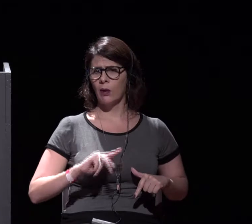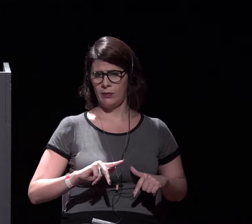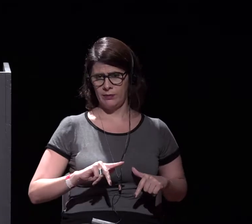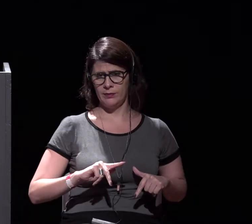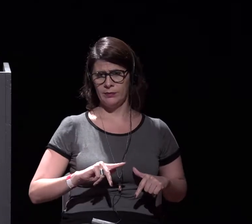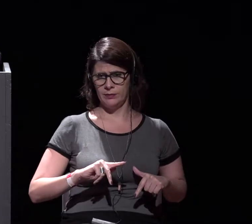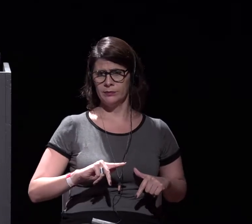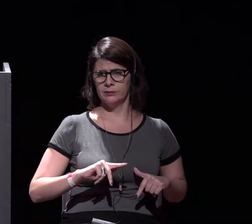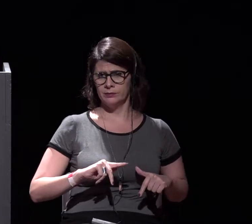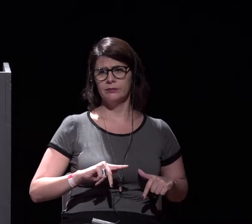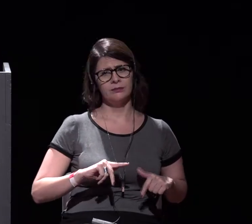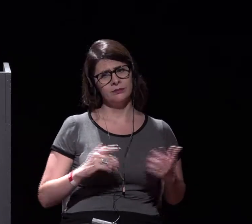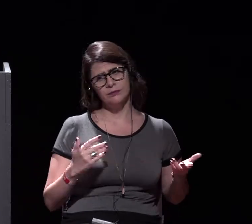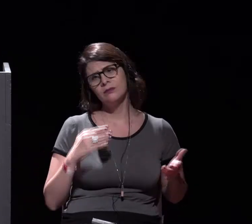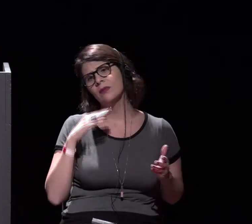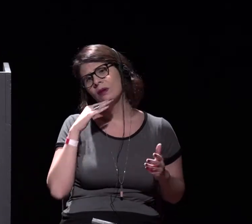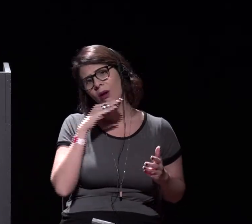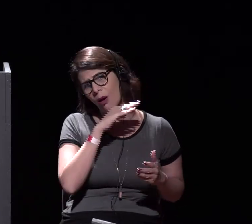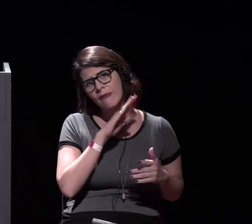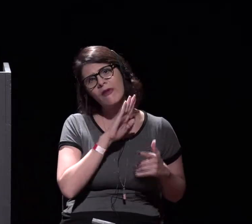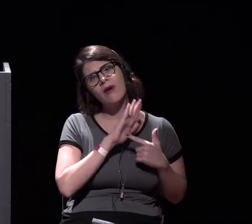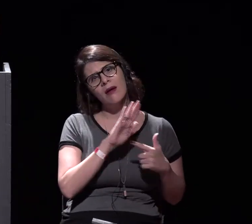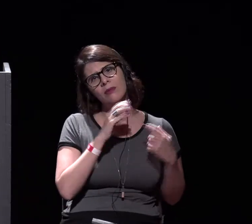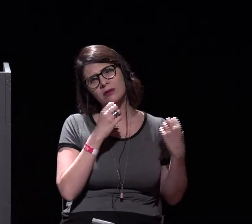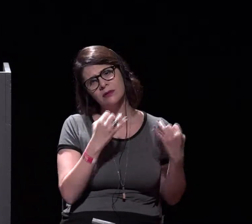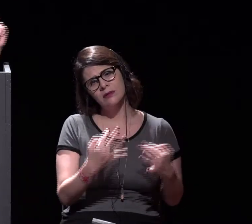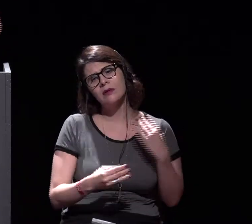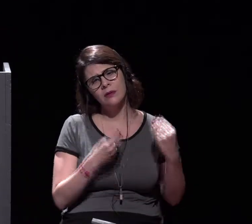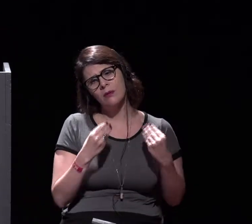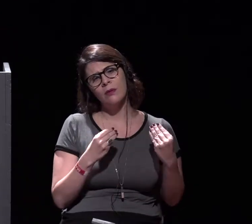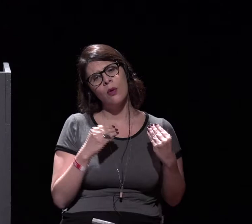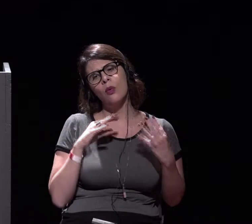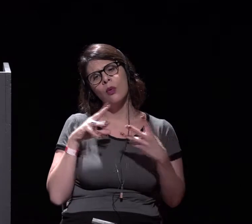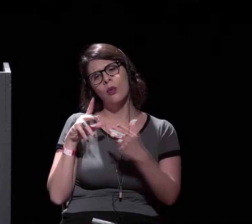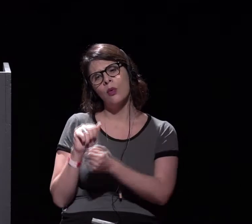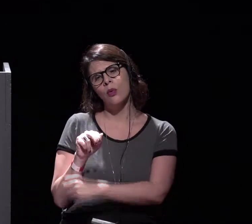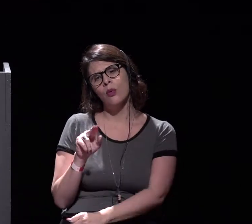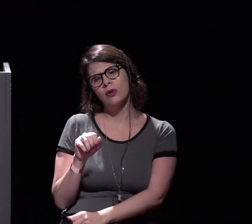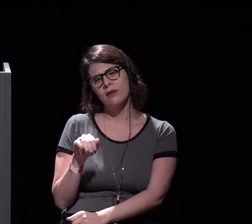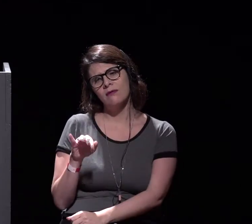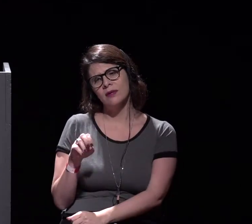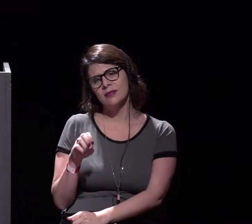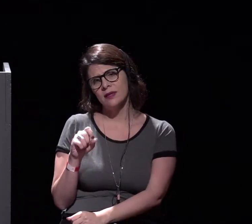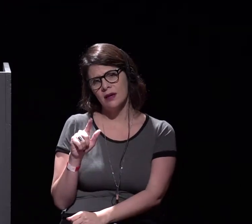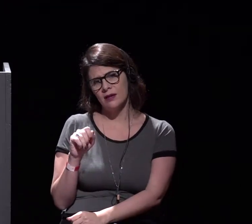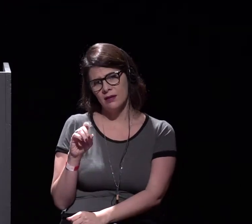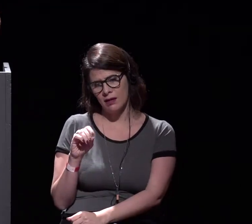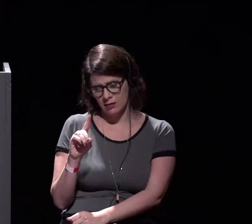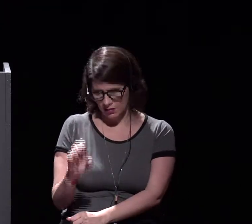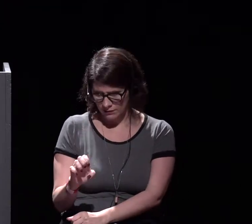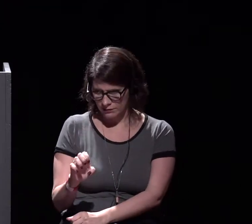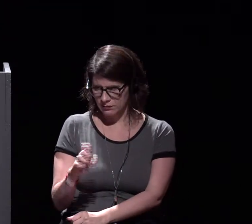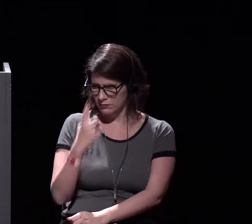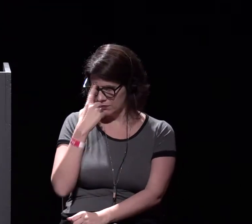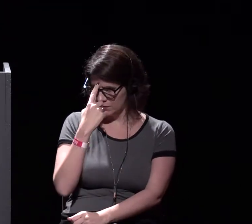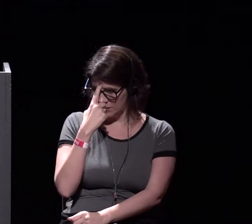I'm not doing this, and I hate to say this, I'm not doing this because I think this radical museology tradition is particularly exemplary, or it